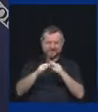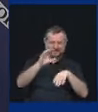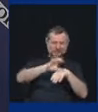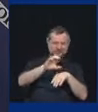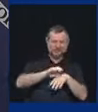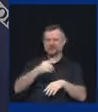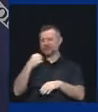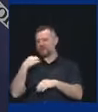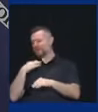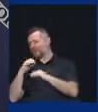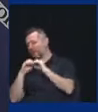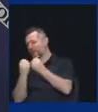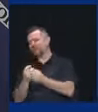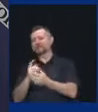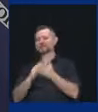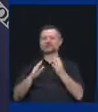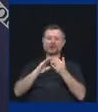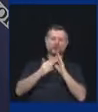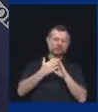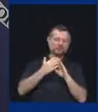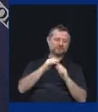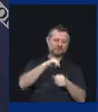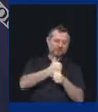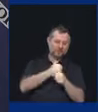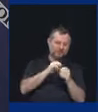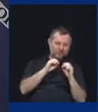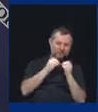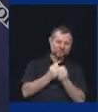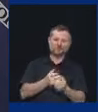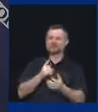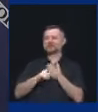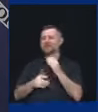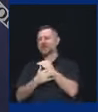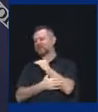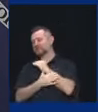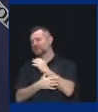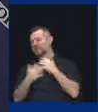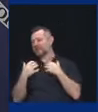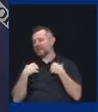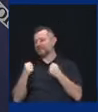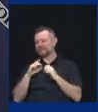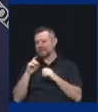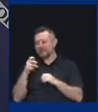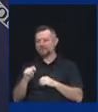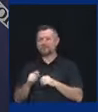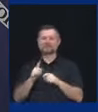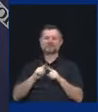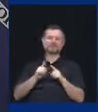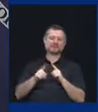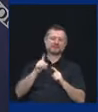community-based organizations, focus SWAT teams on these zip codes.